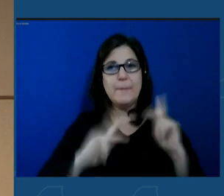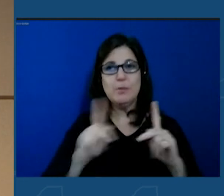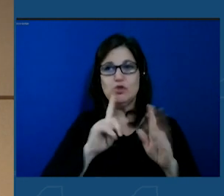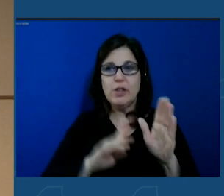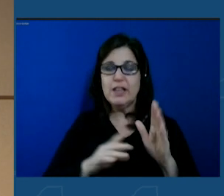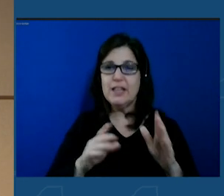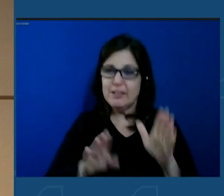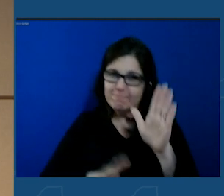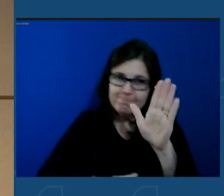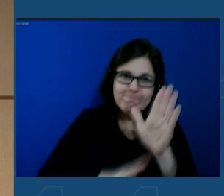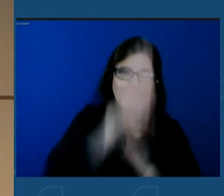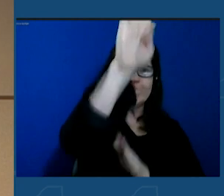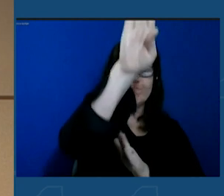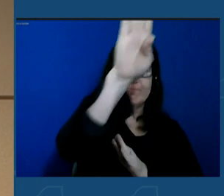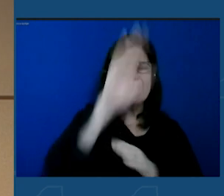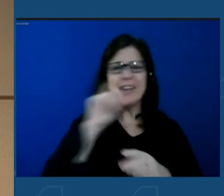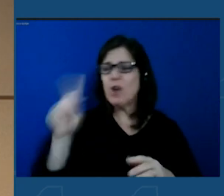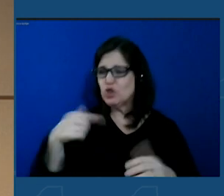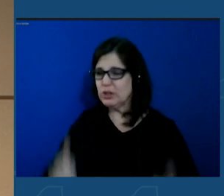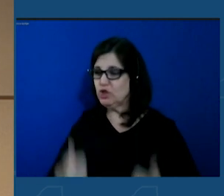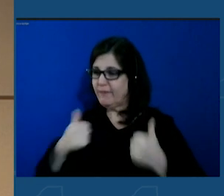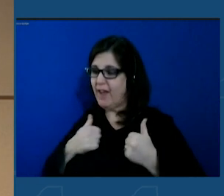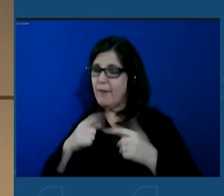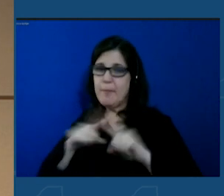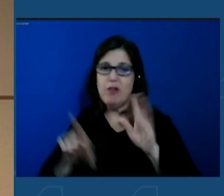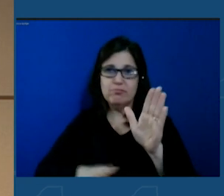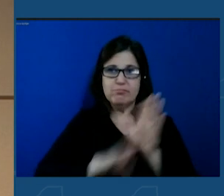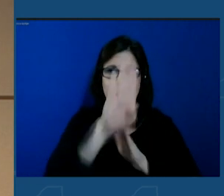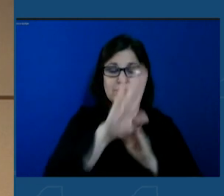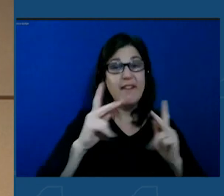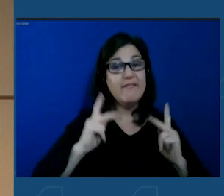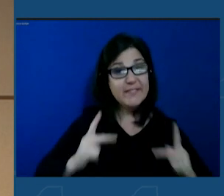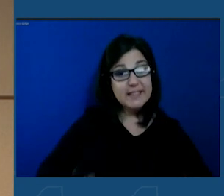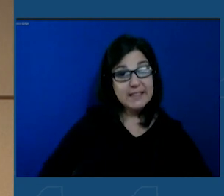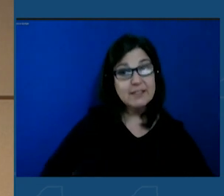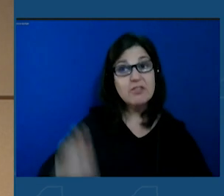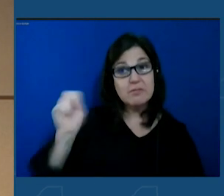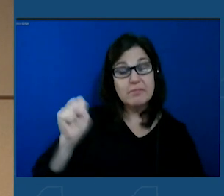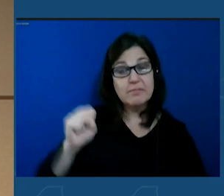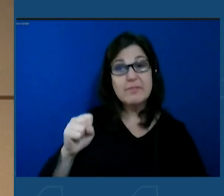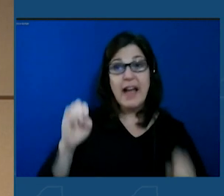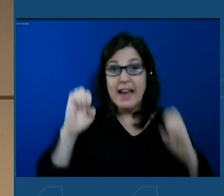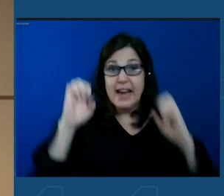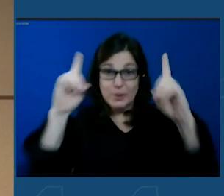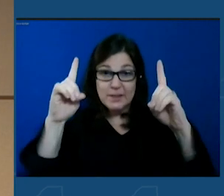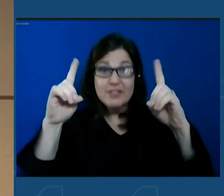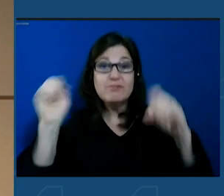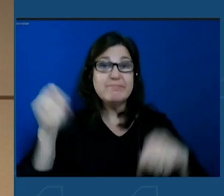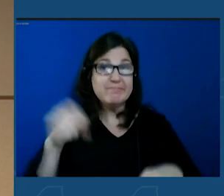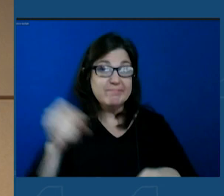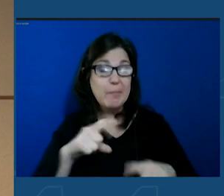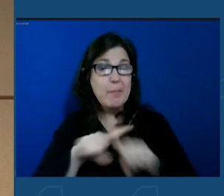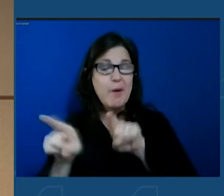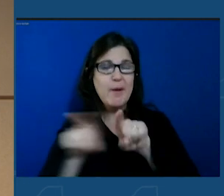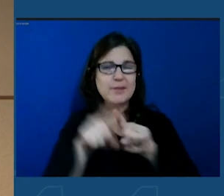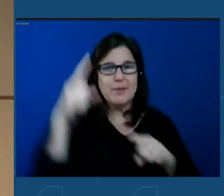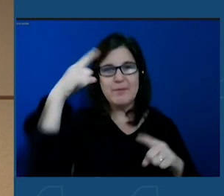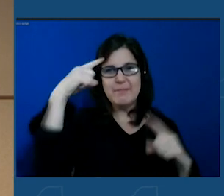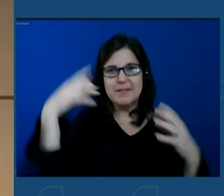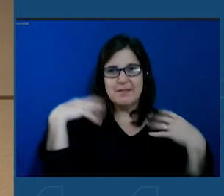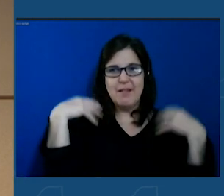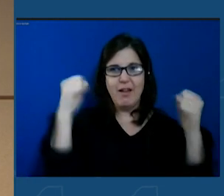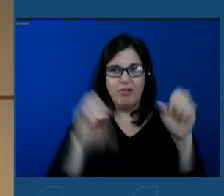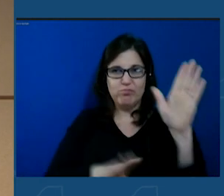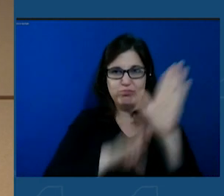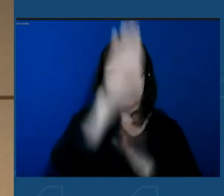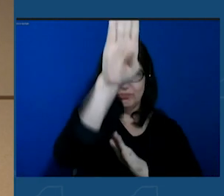but thrive, not only in terms of their physical health and education, but also their mental health.